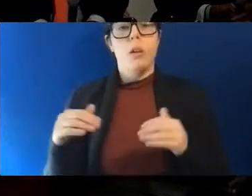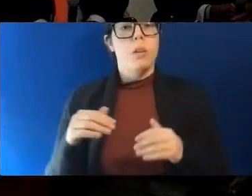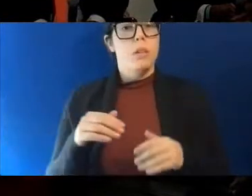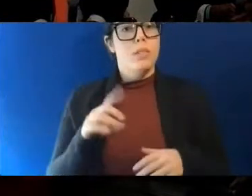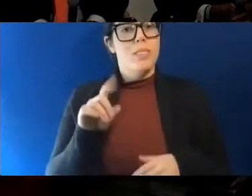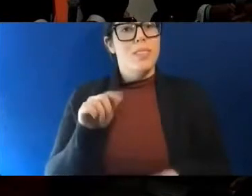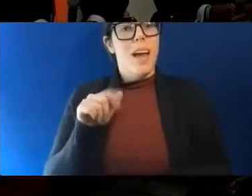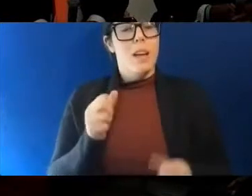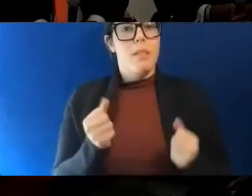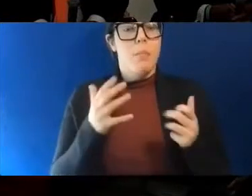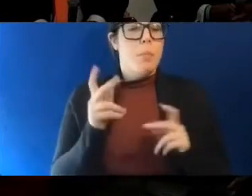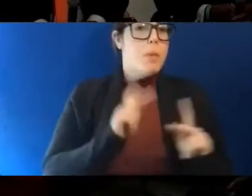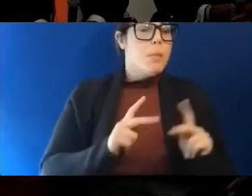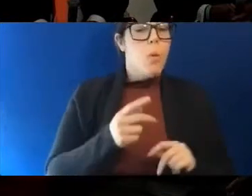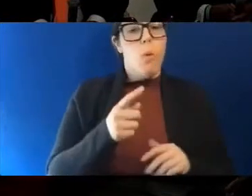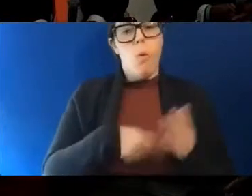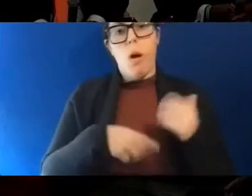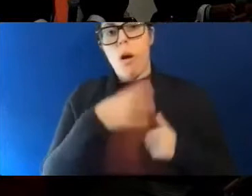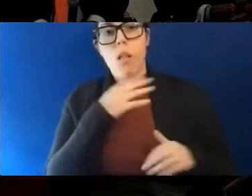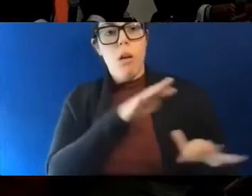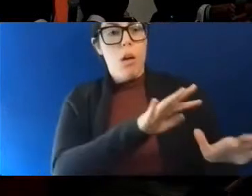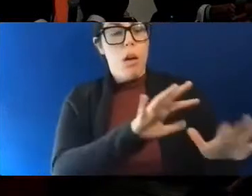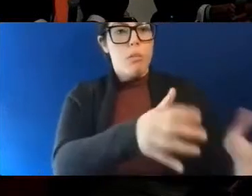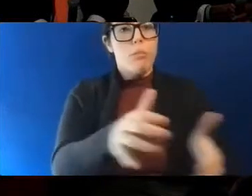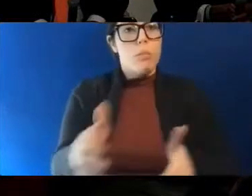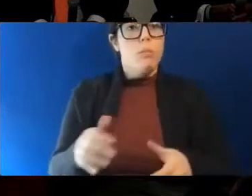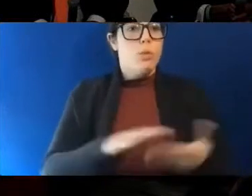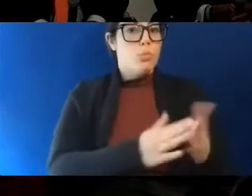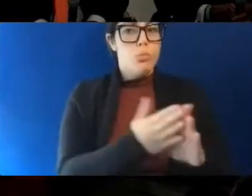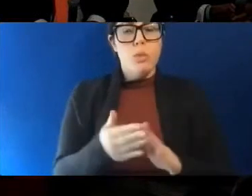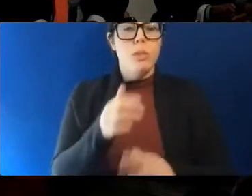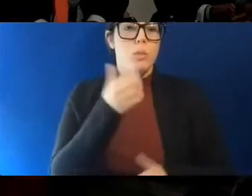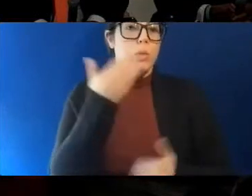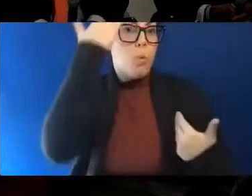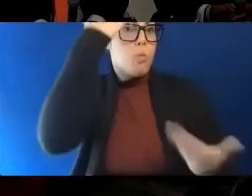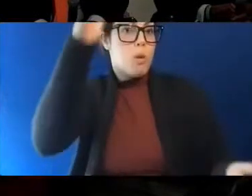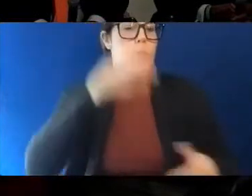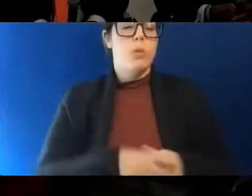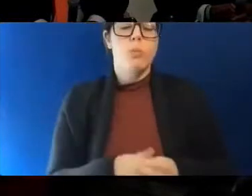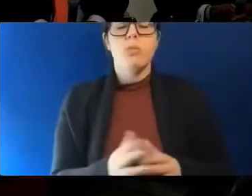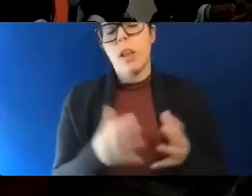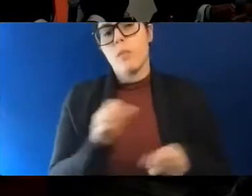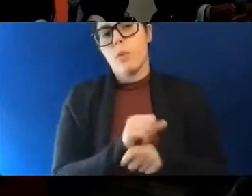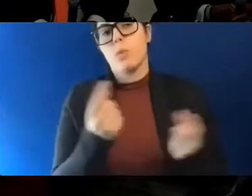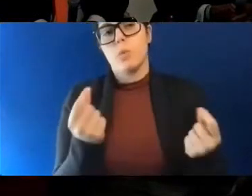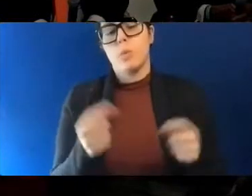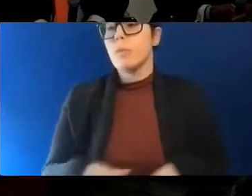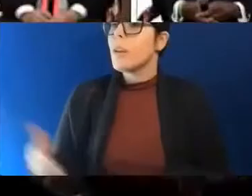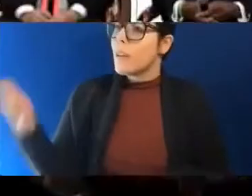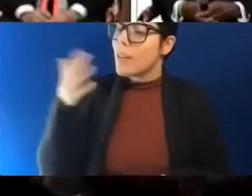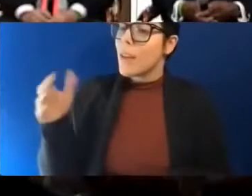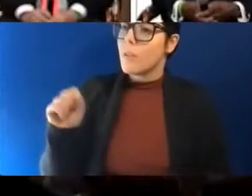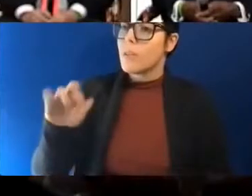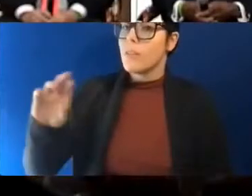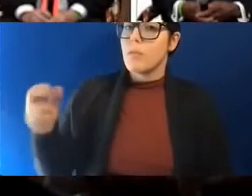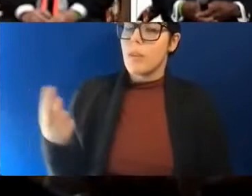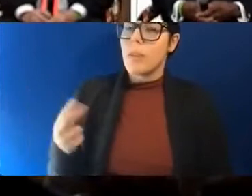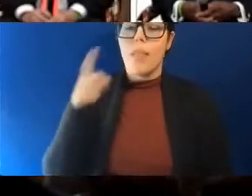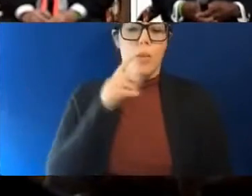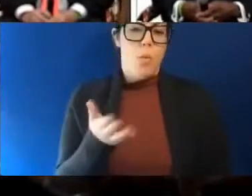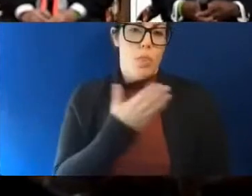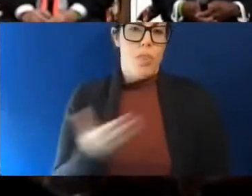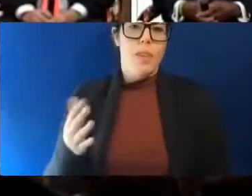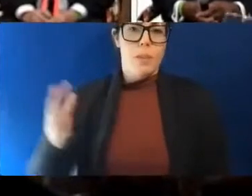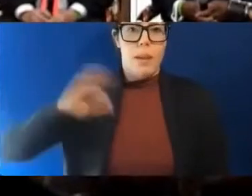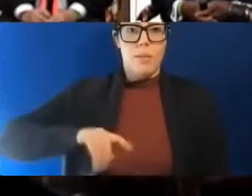So a great platform to build on, but a lot of work to do. Thank you for that, Sarah. And I think one of the things that we benefit from here